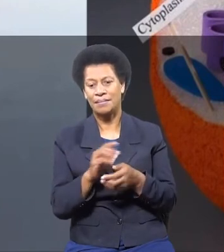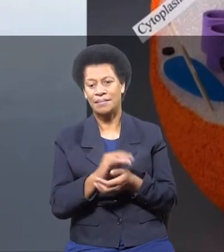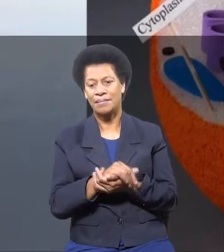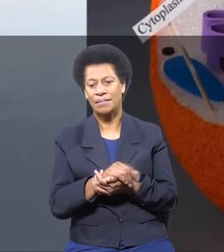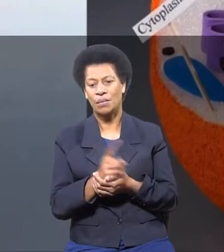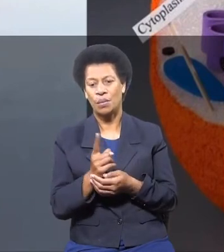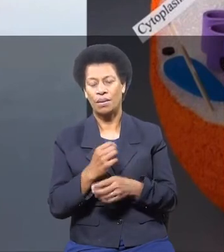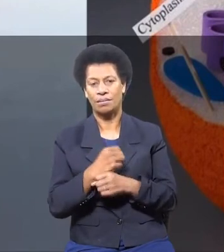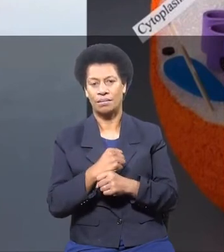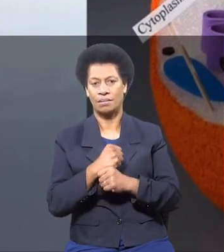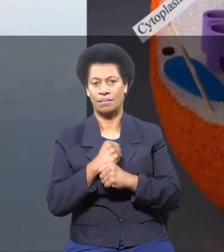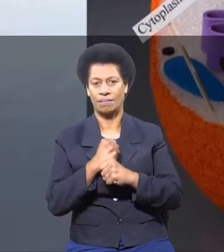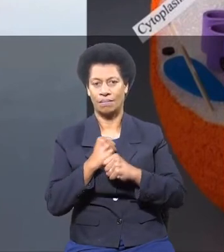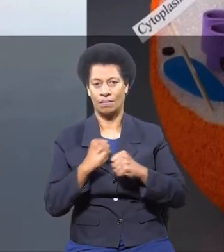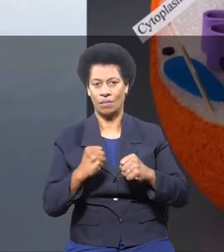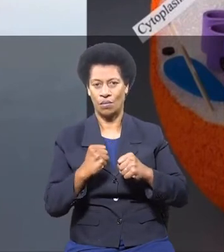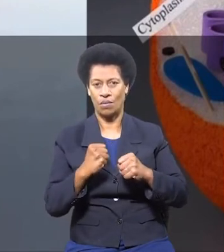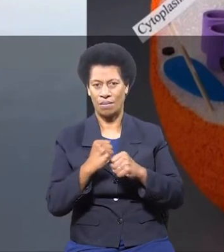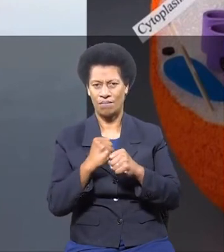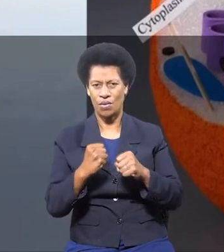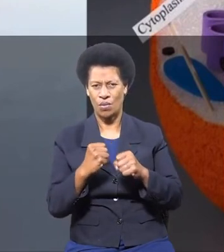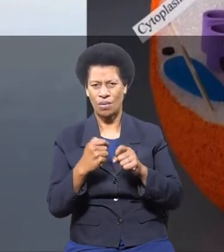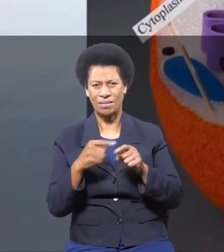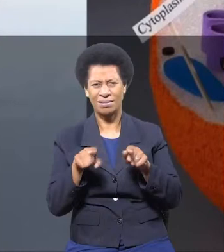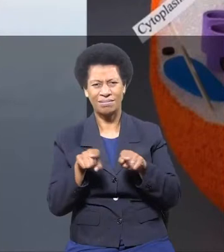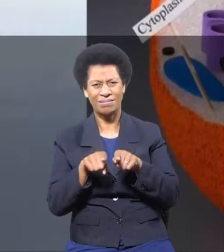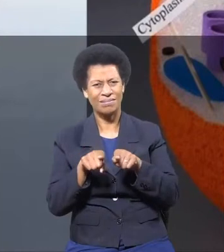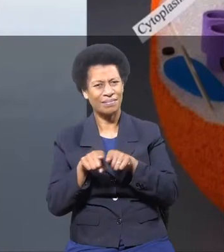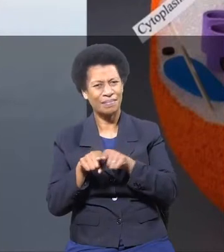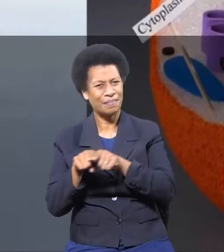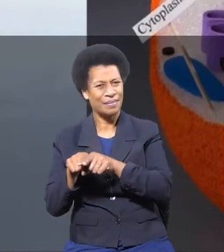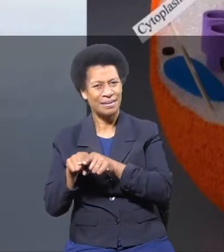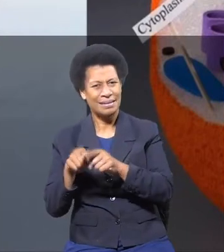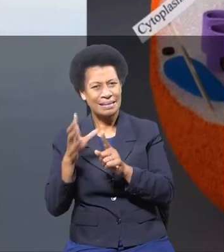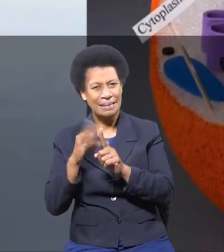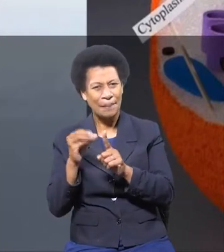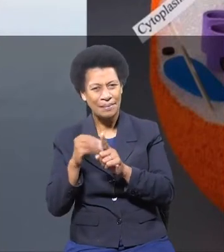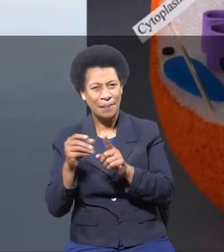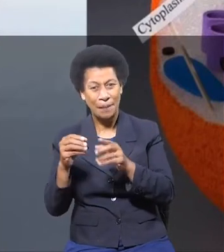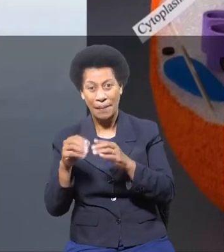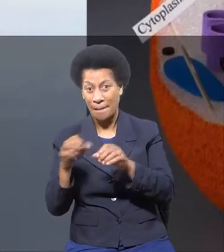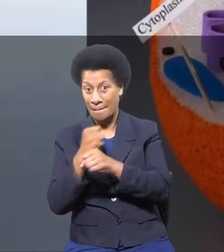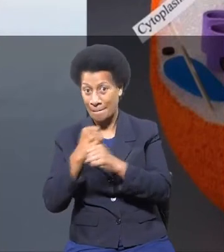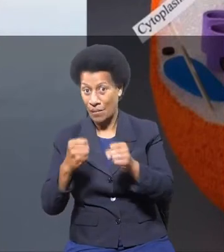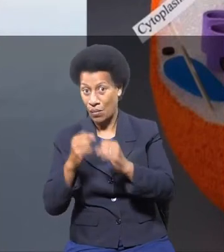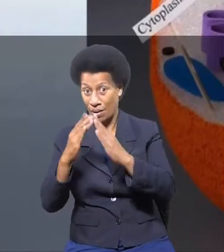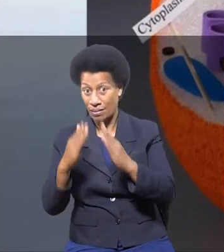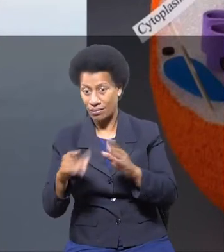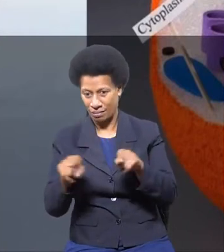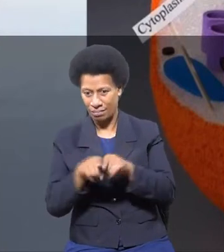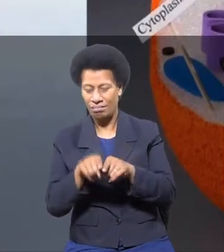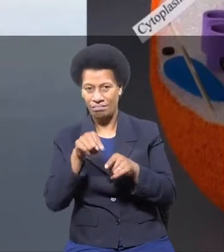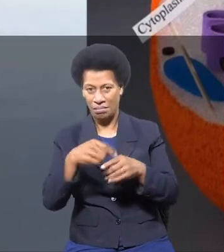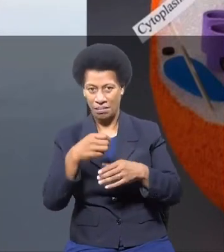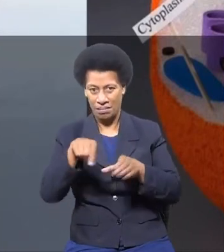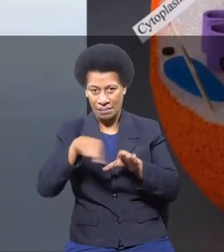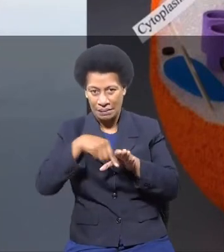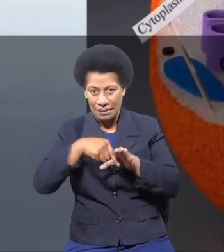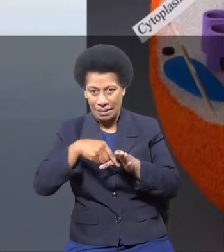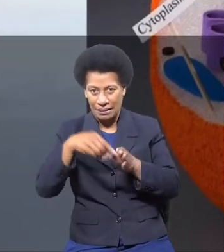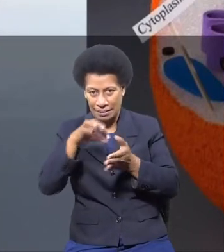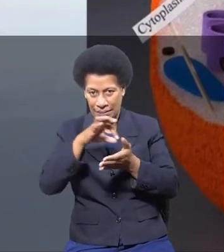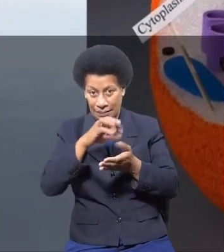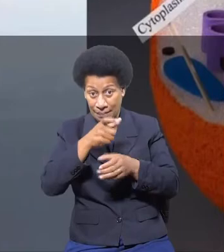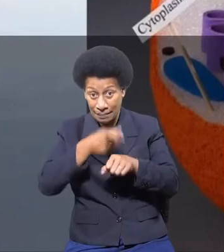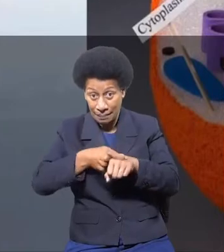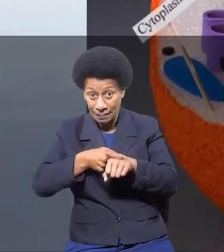carrot-like-shaped object. That's a powerhouse for the cell. And then what we find is that all